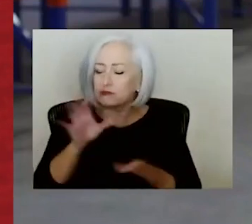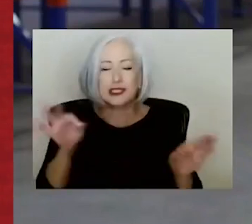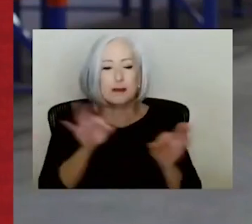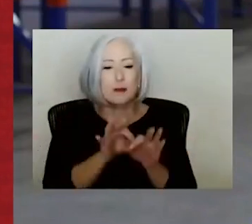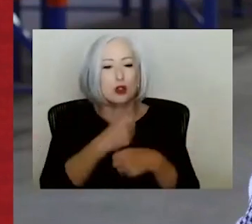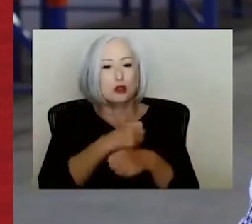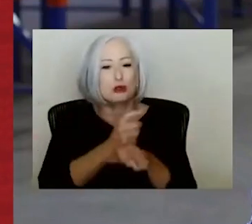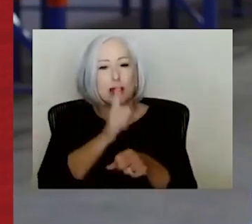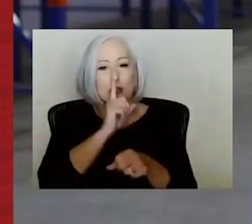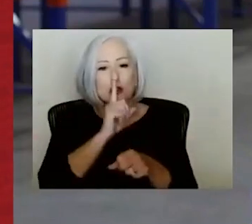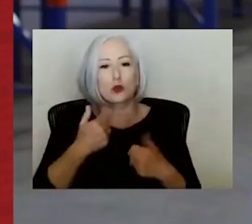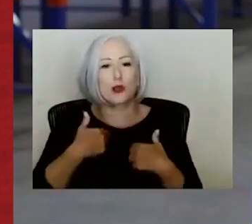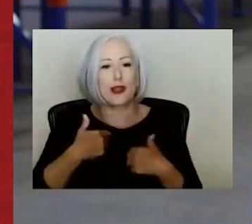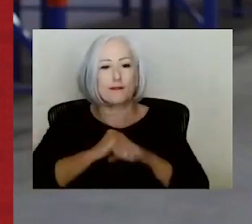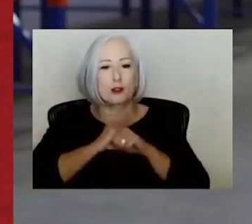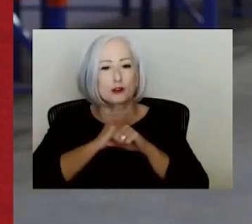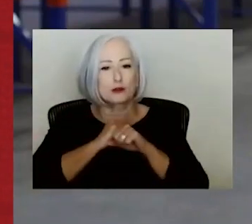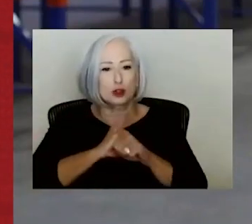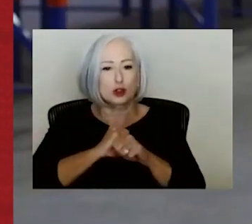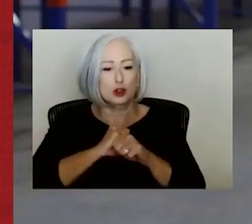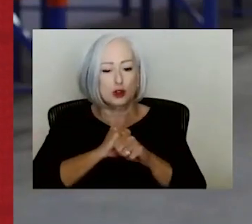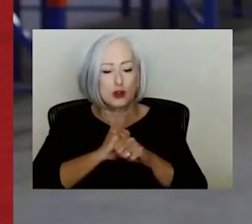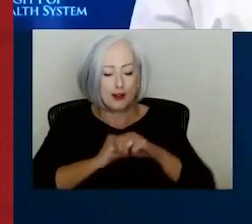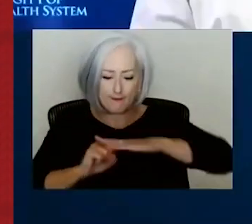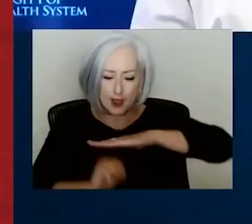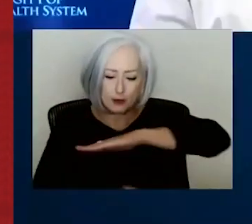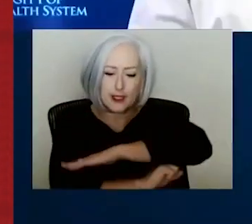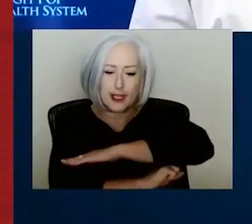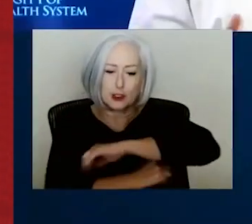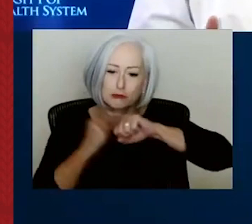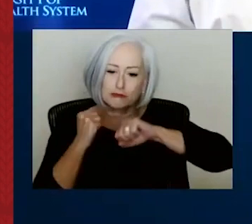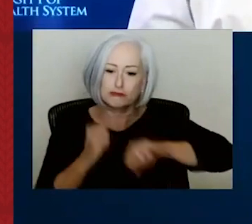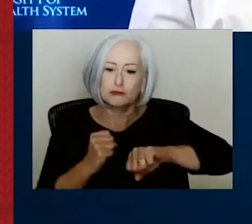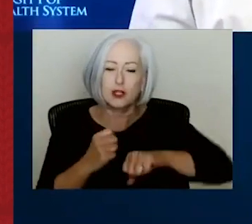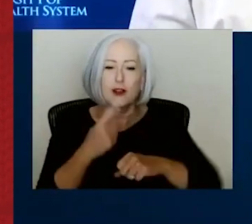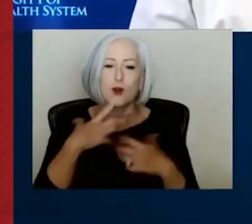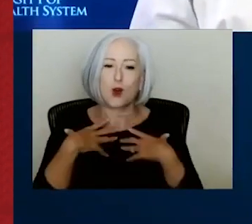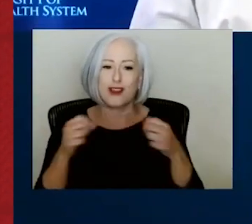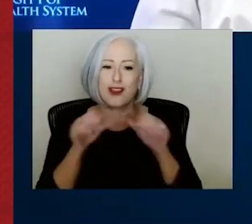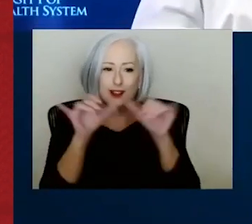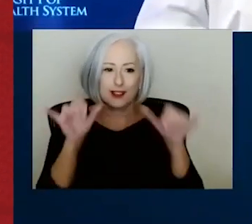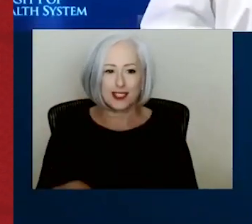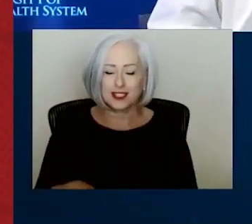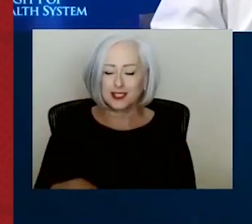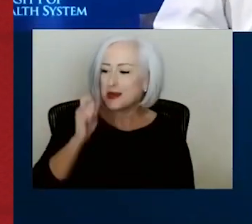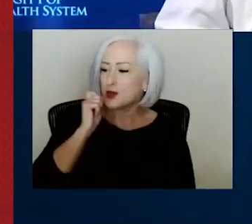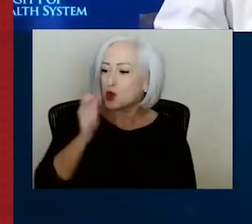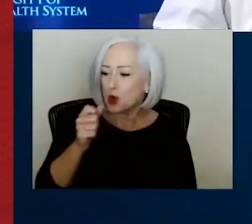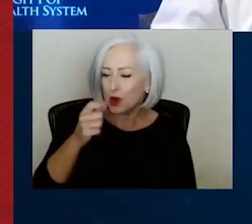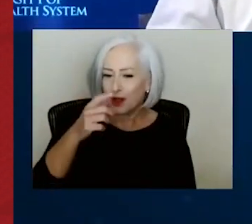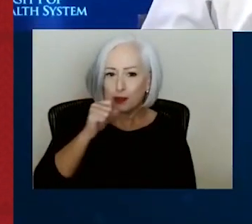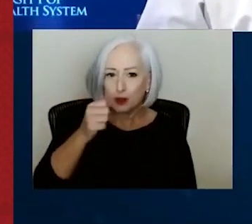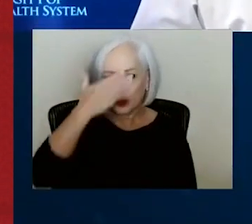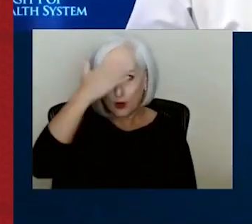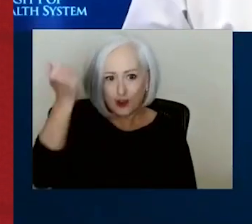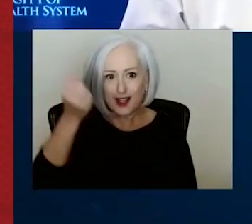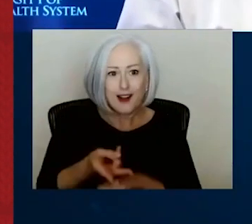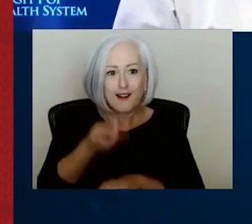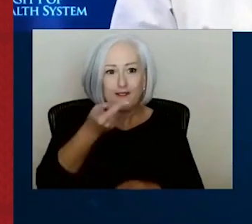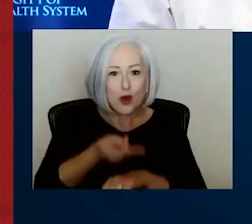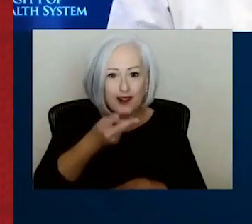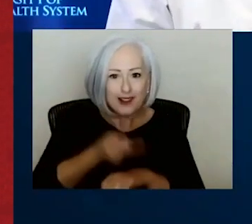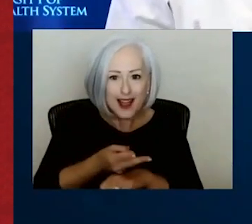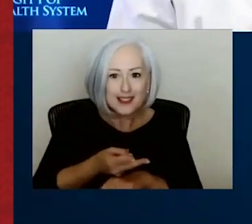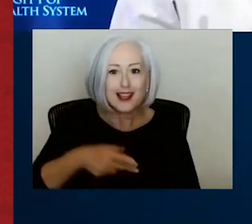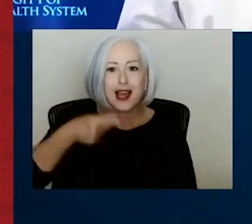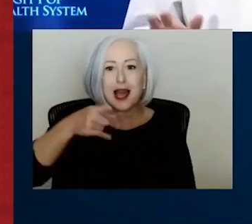secure foundation for the health system. Pretty cool stuff. And don't forget the forklifts and the plastic platter spinners. That looks good. That looks pretty